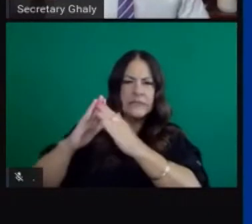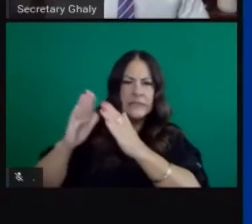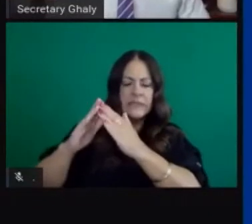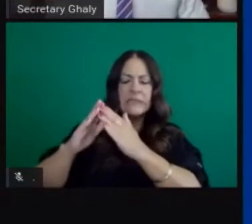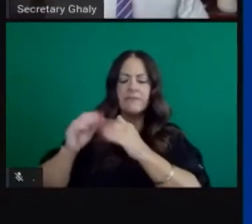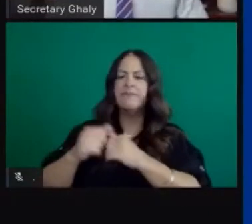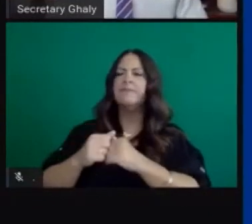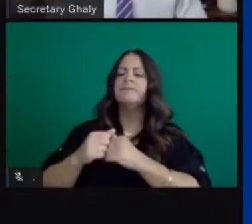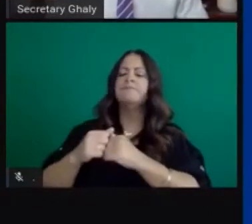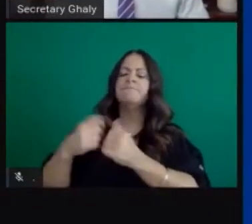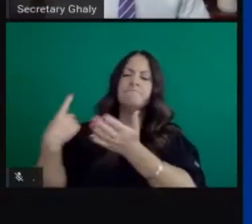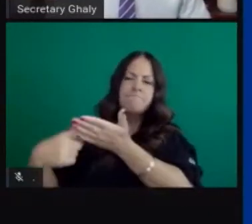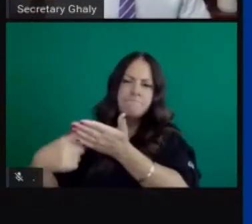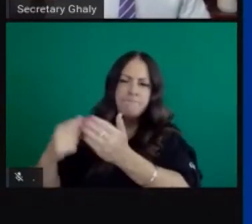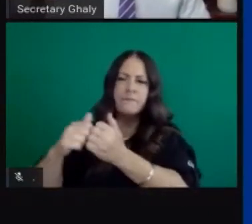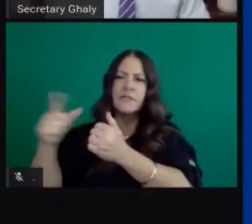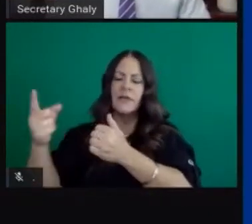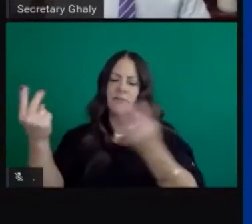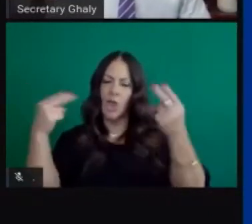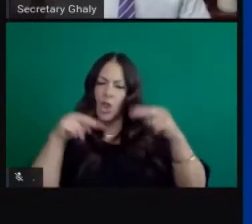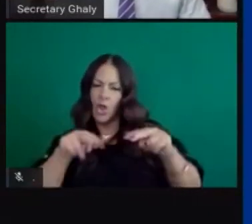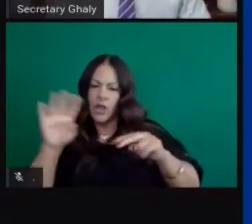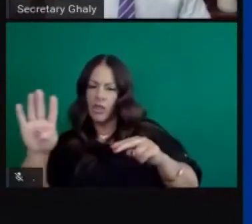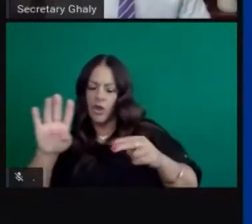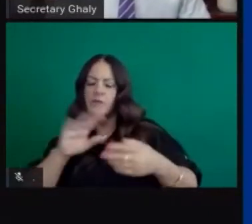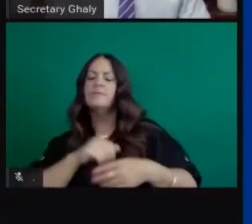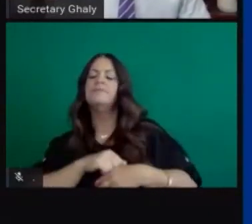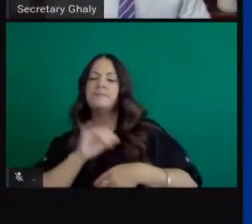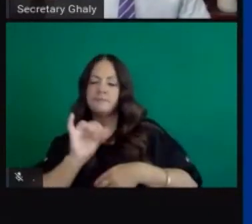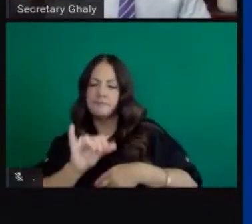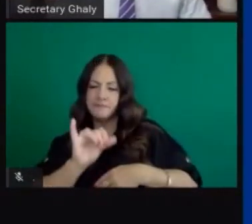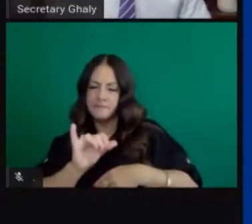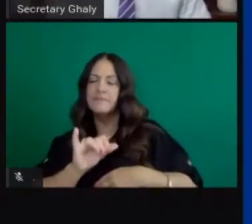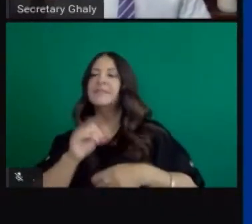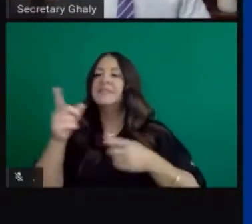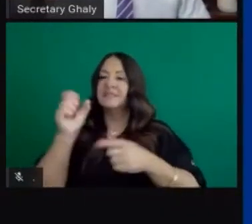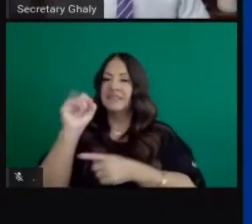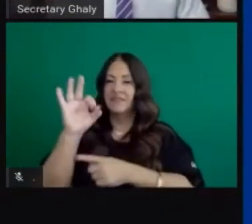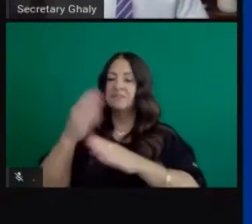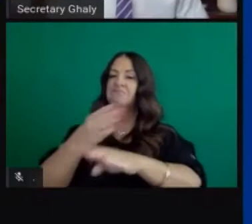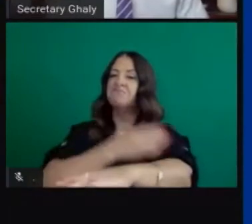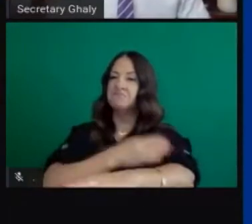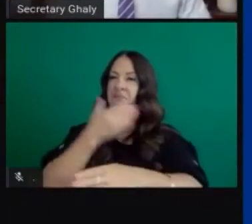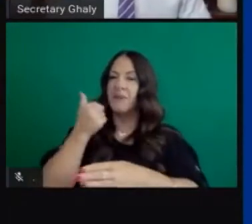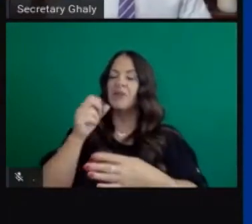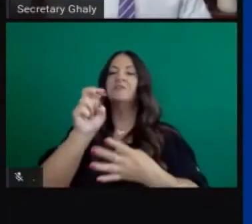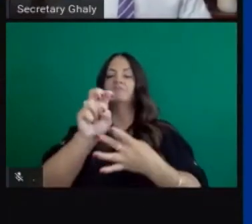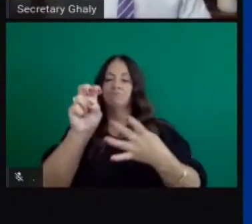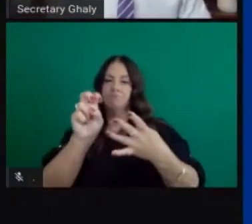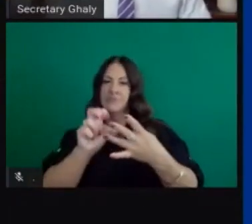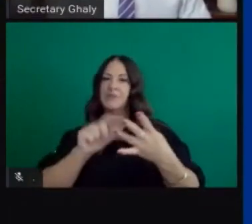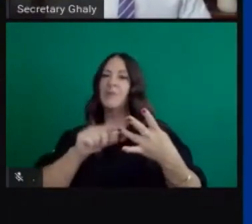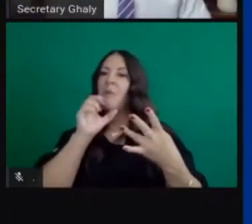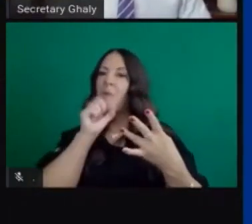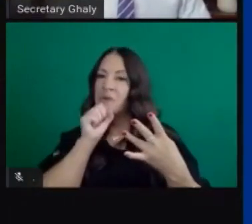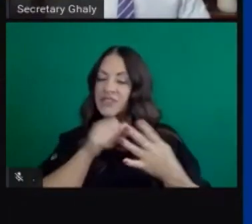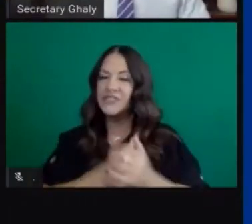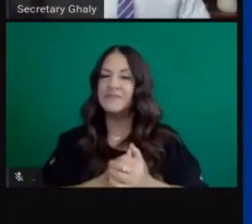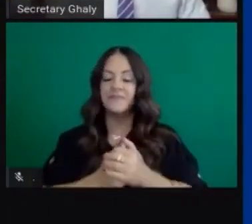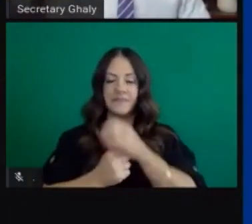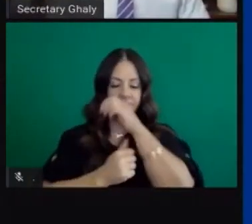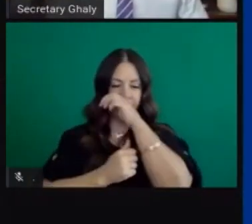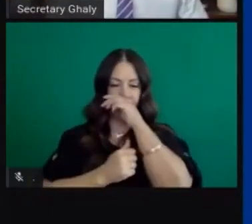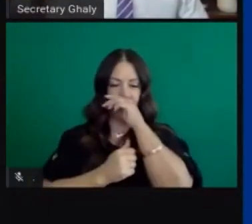it closely, now advancing that county into the orange tier. I'll say that there's a number of counties also